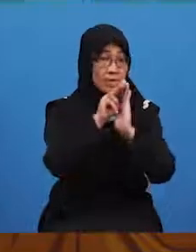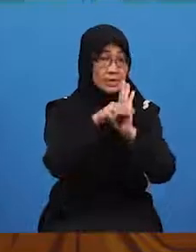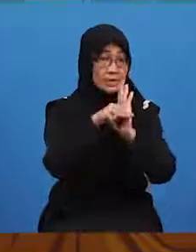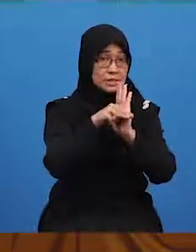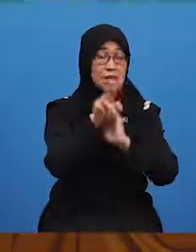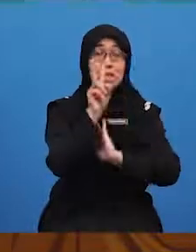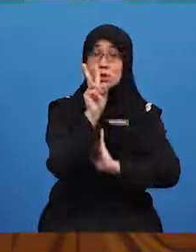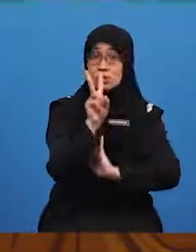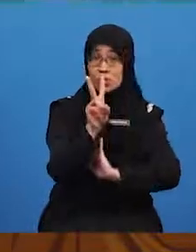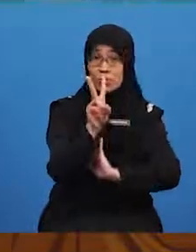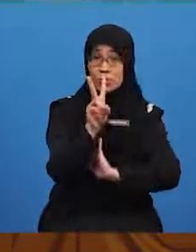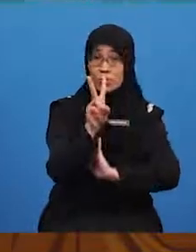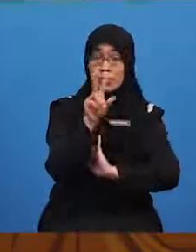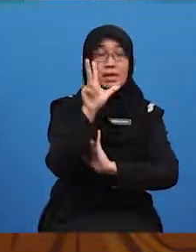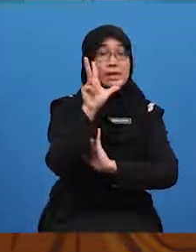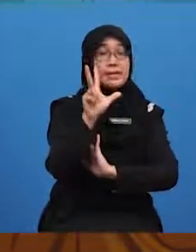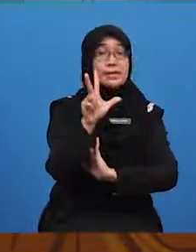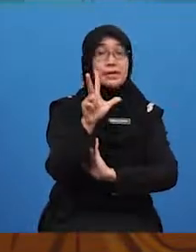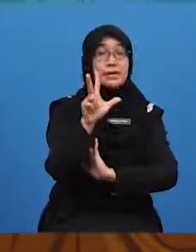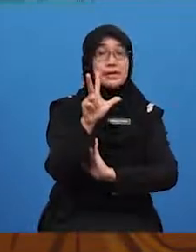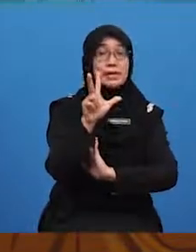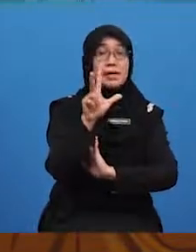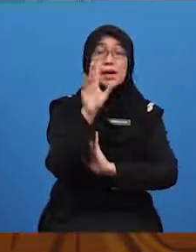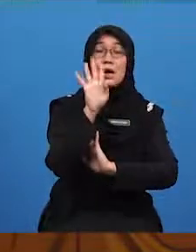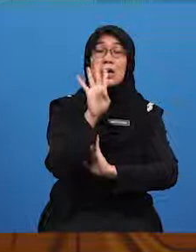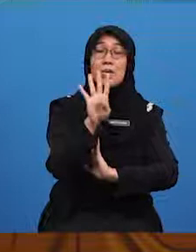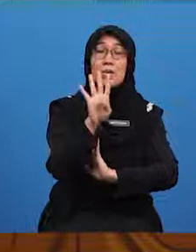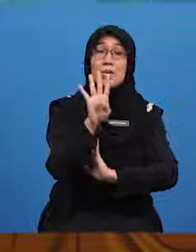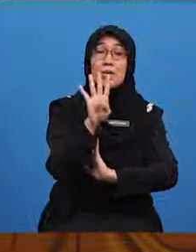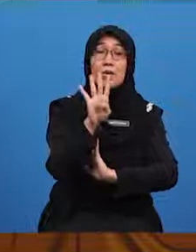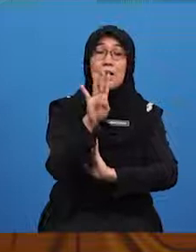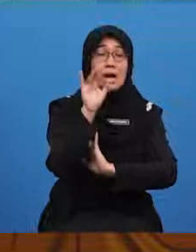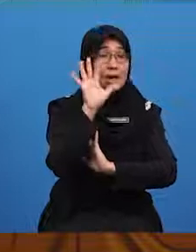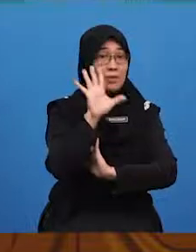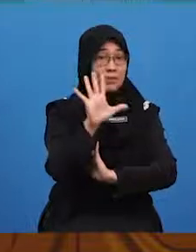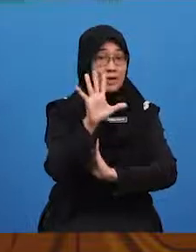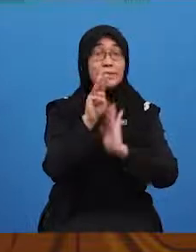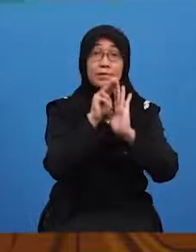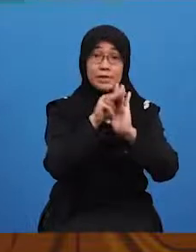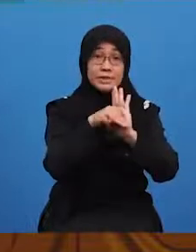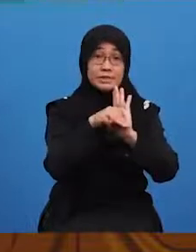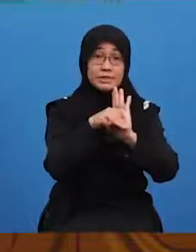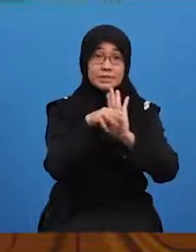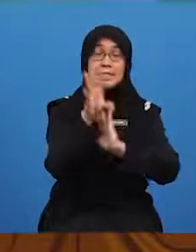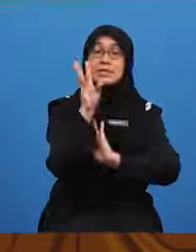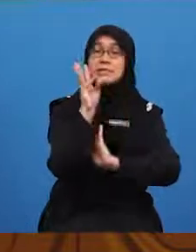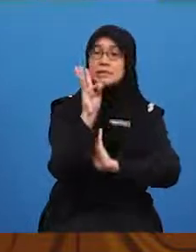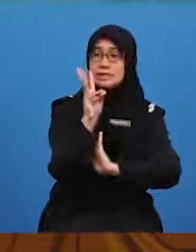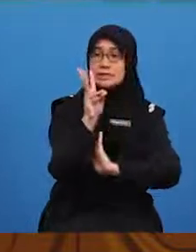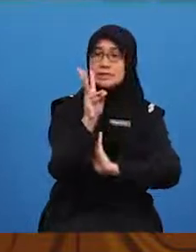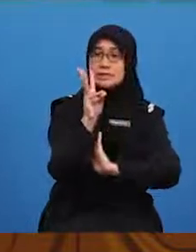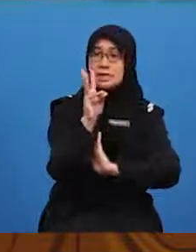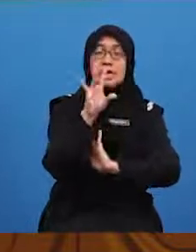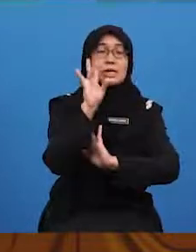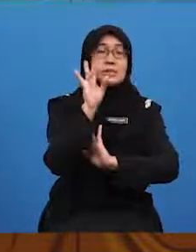Let's count together. 1 minute, 2, 3,